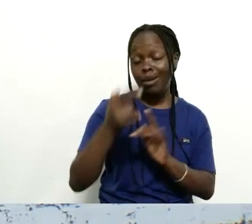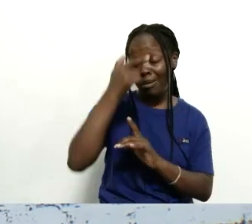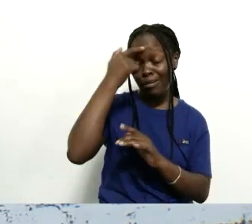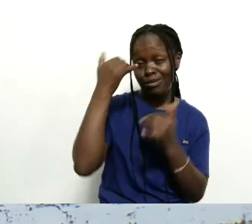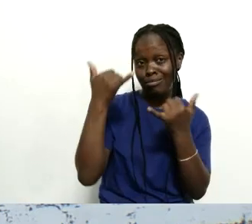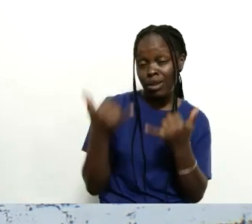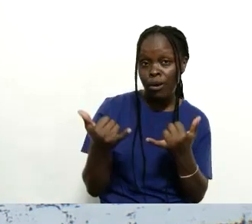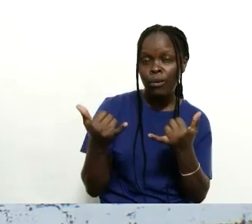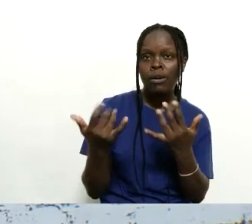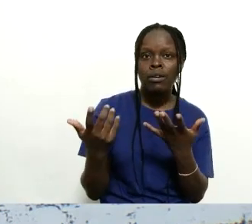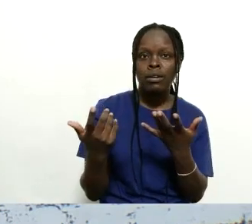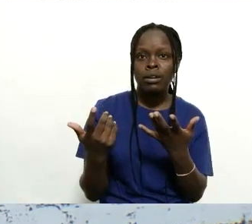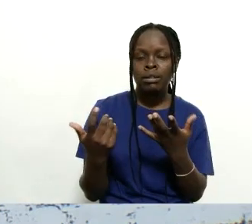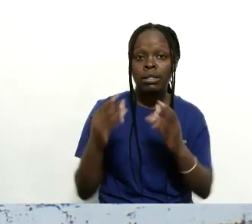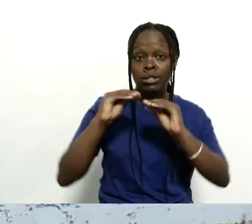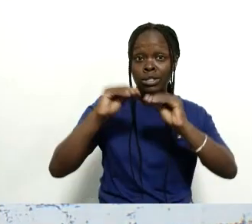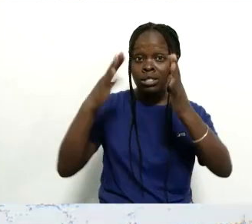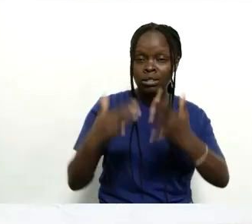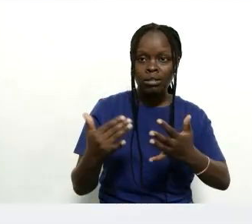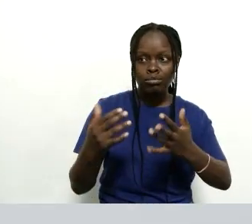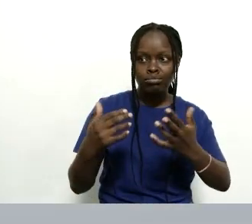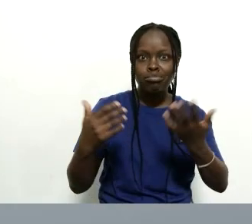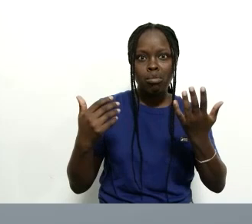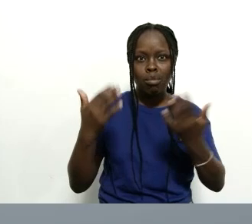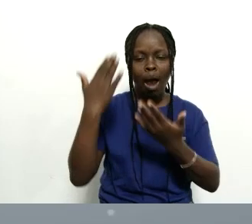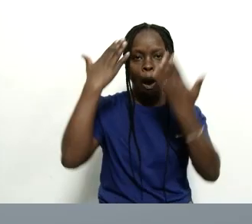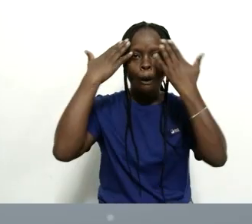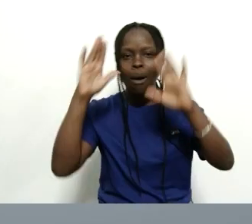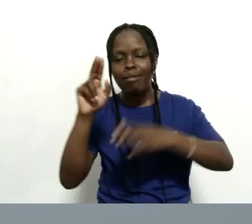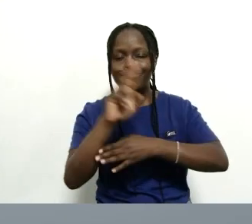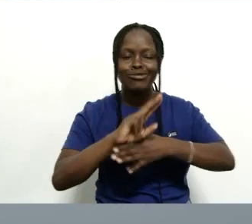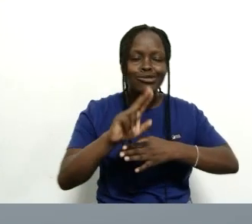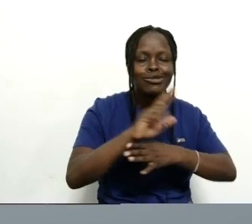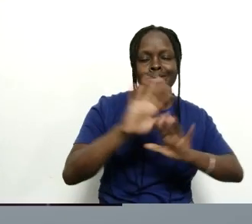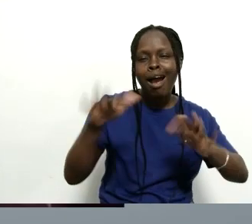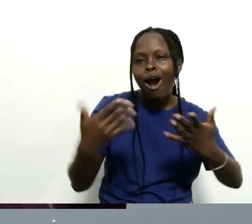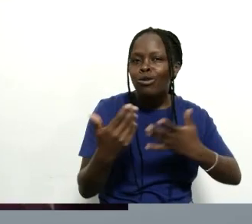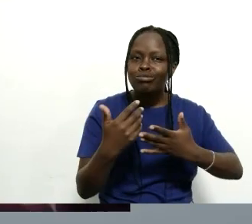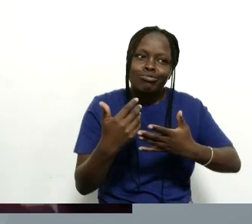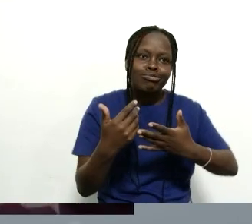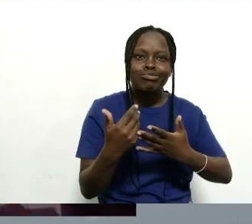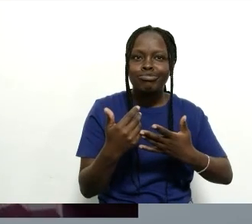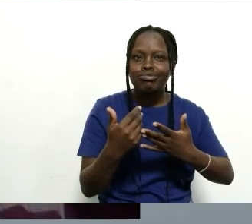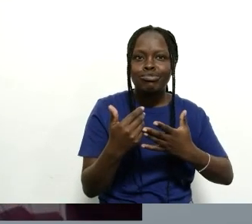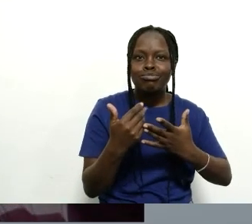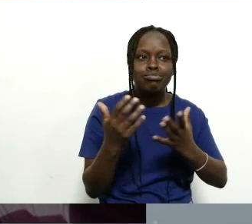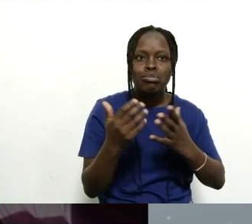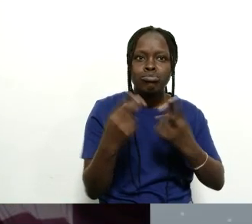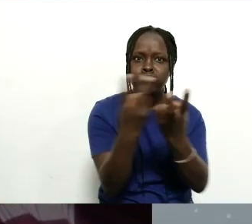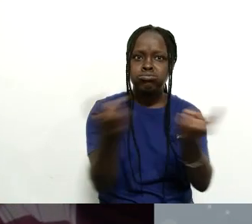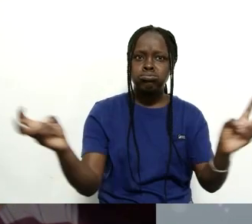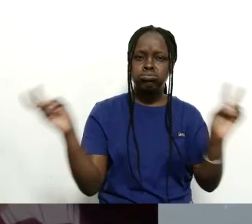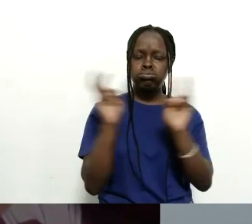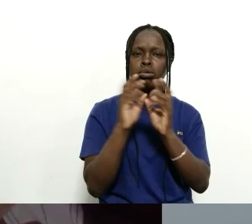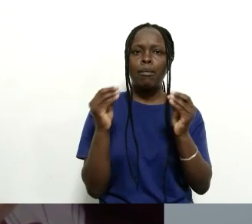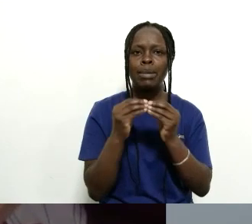region of Kenya who can capacity build who the teachers know. And finally, yeah, we